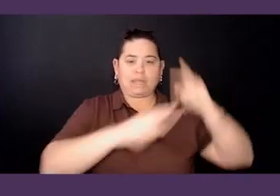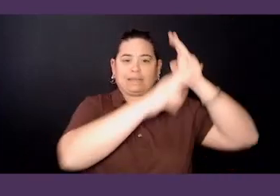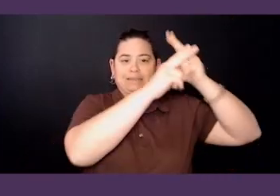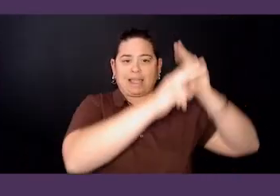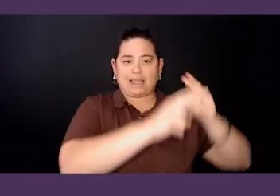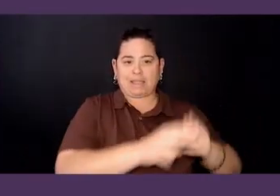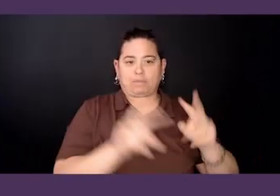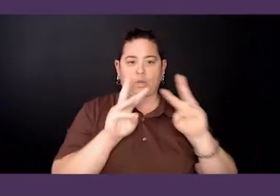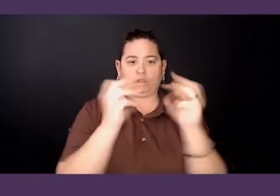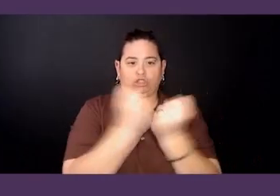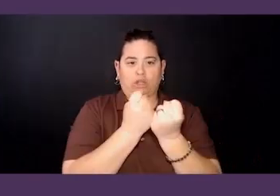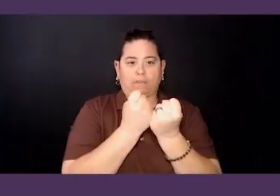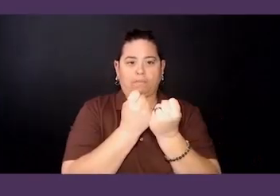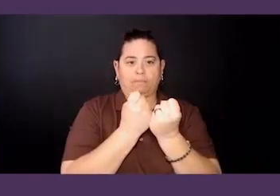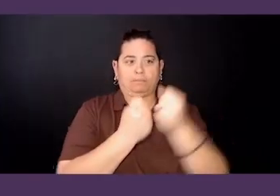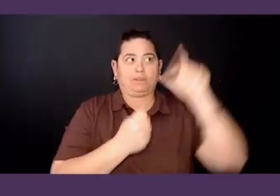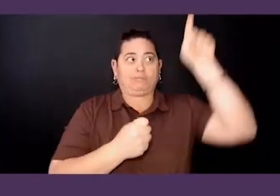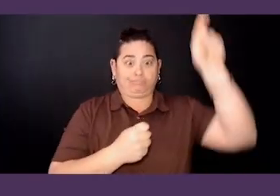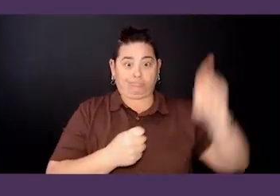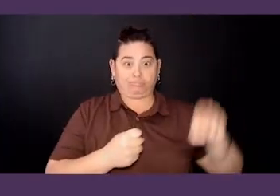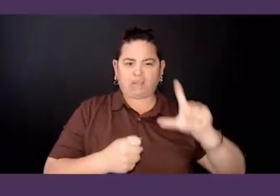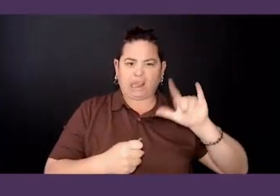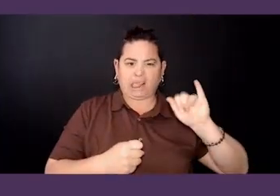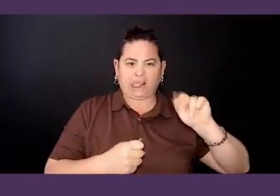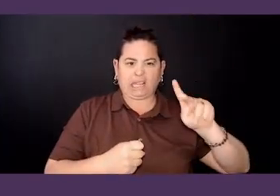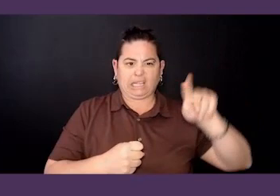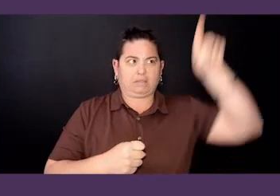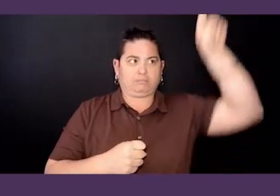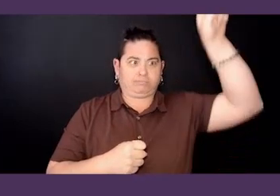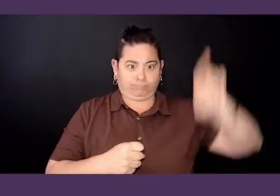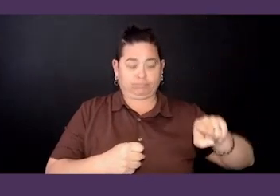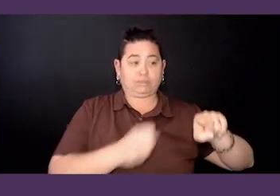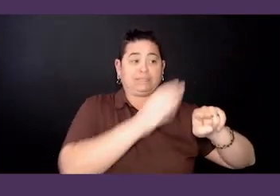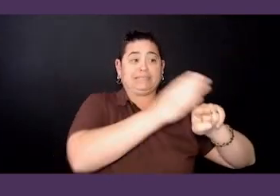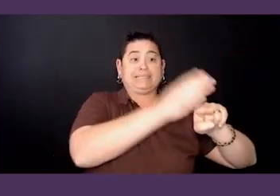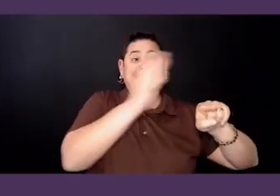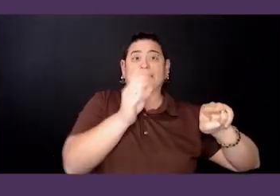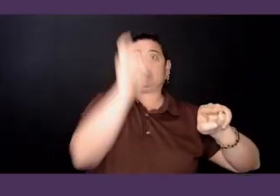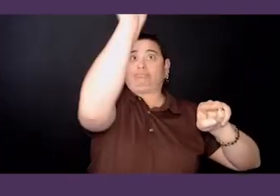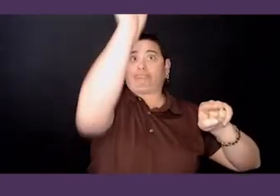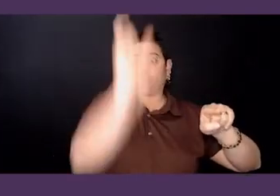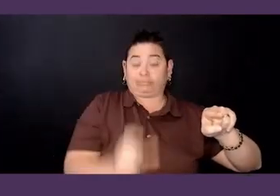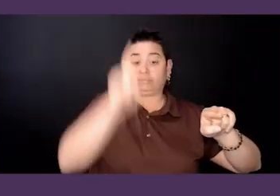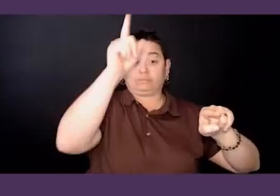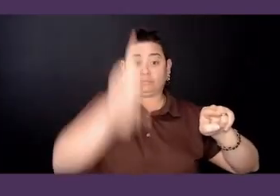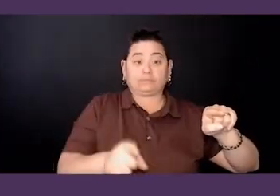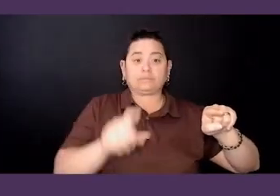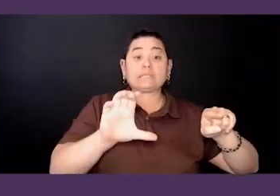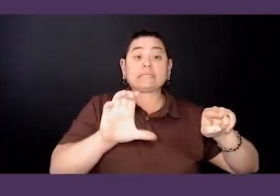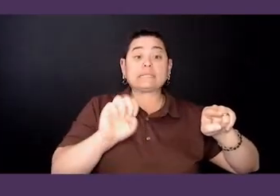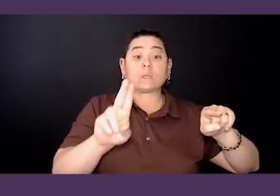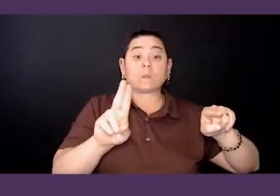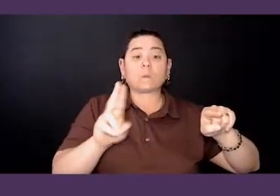The name of the webinar is shown on the left, followed by the amount of CEUs offered and the cost.